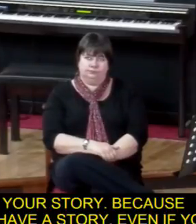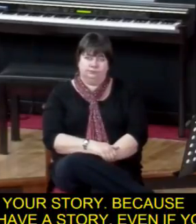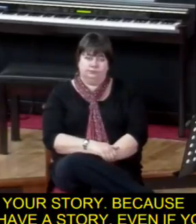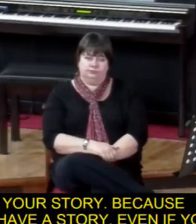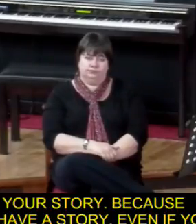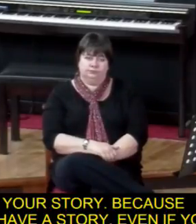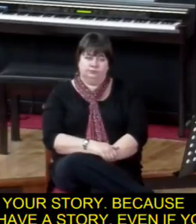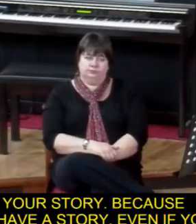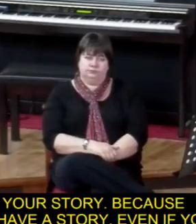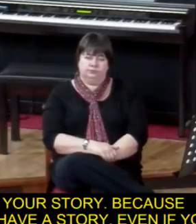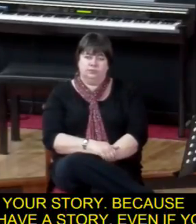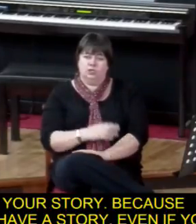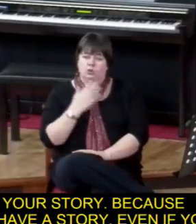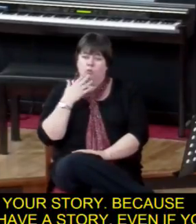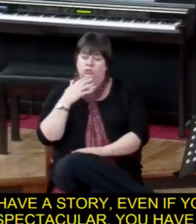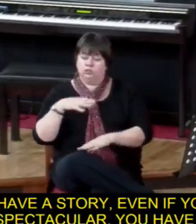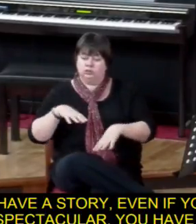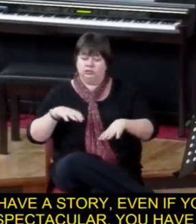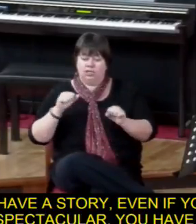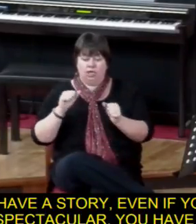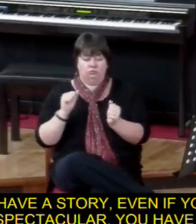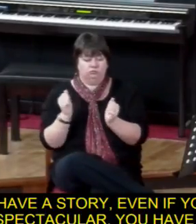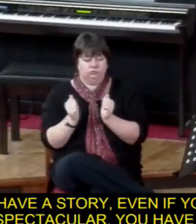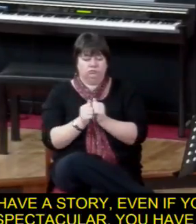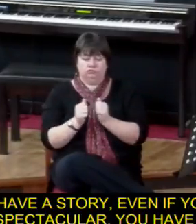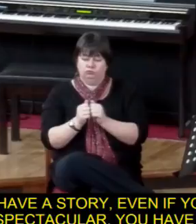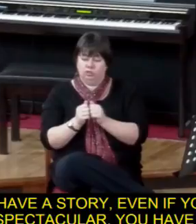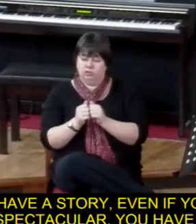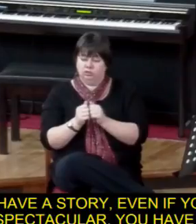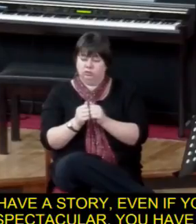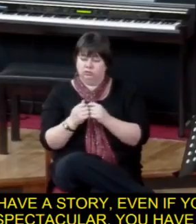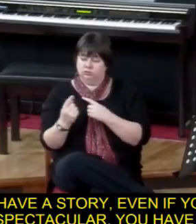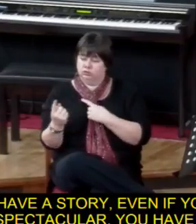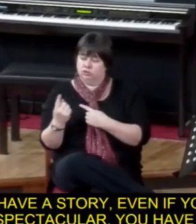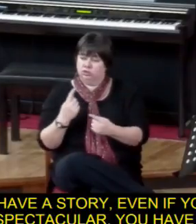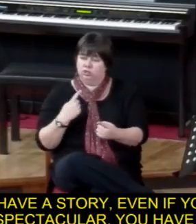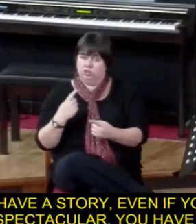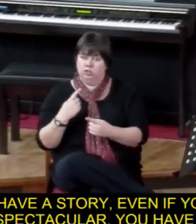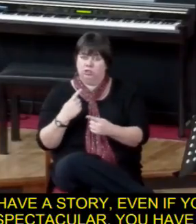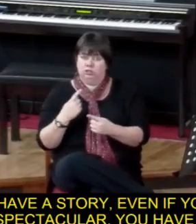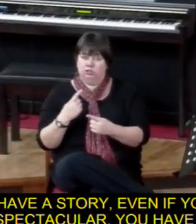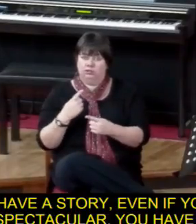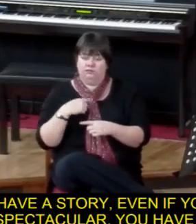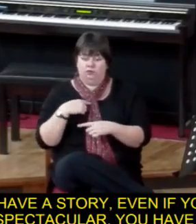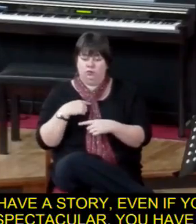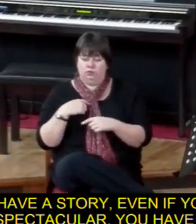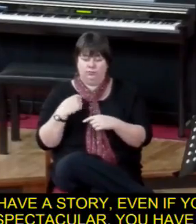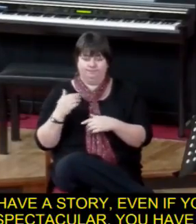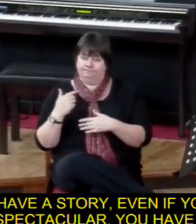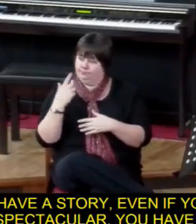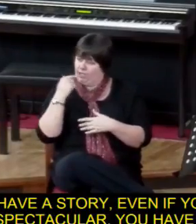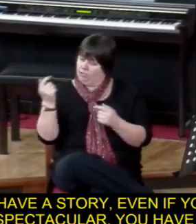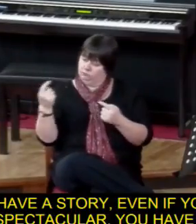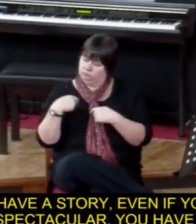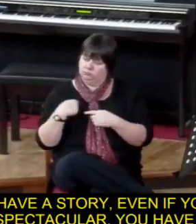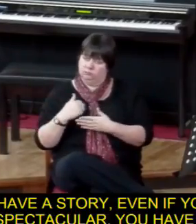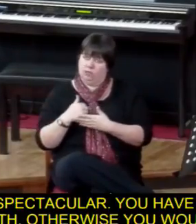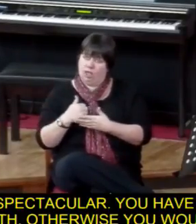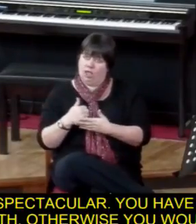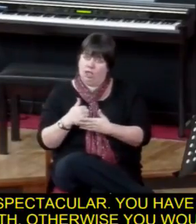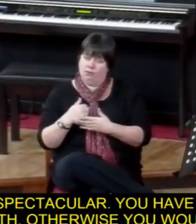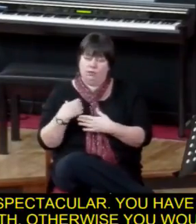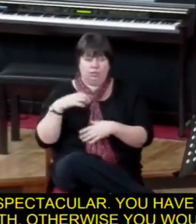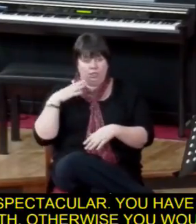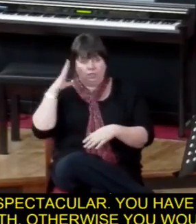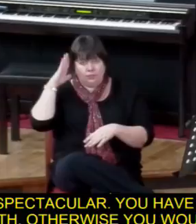And because as you become friends with people, as you become friendly towards them, as you are there for them, they're much more likely to